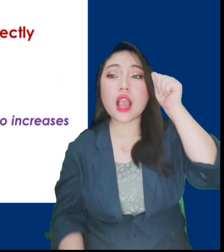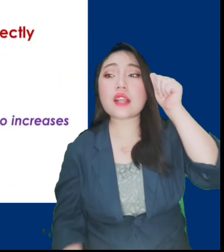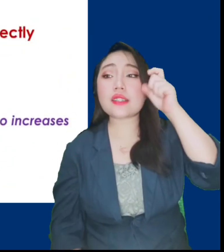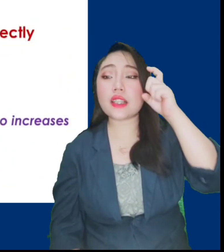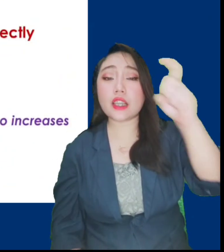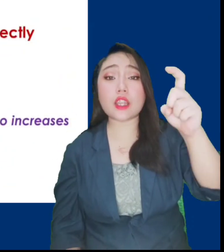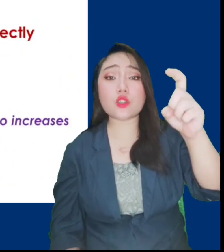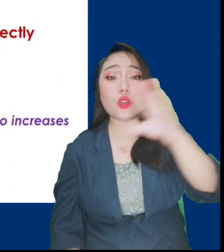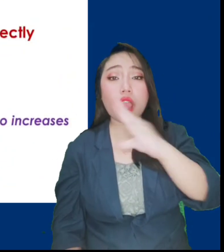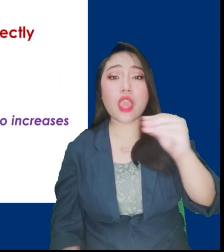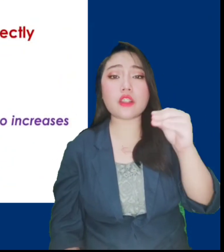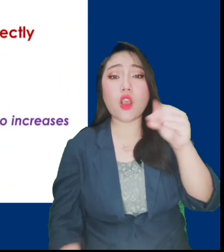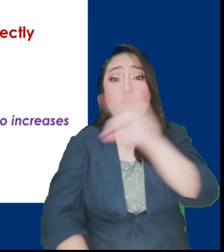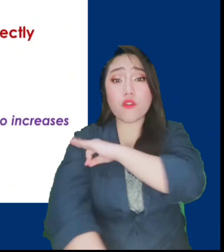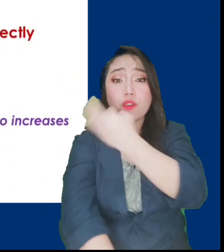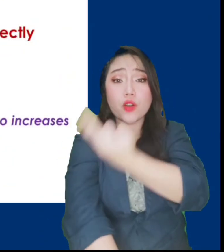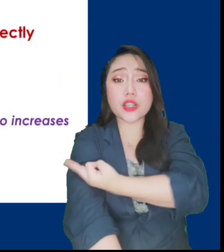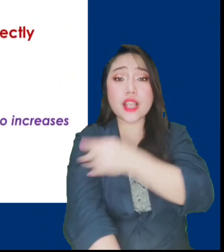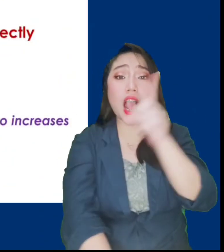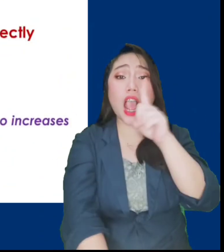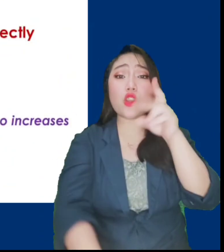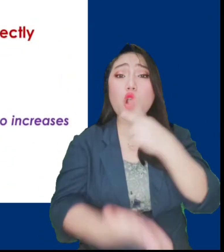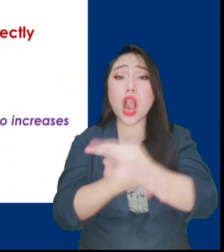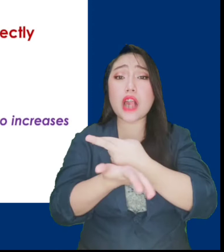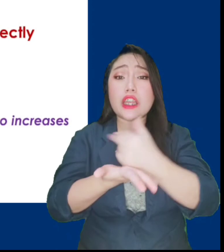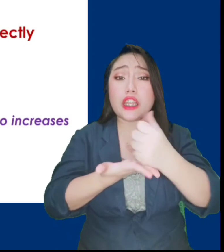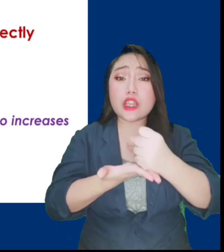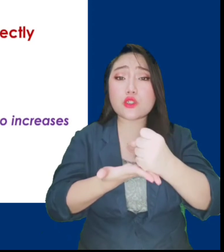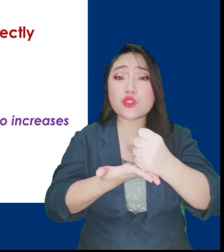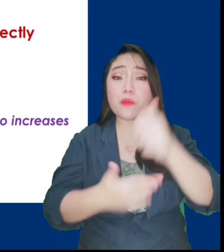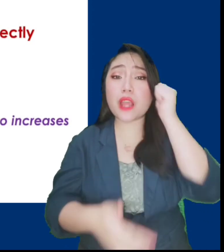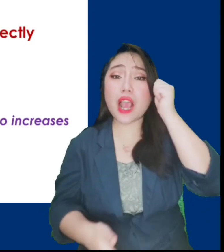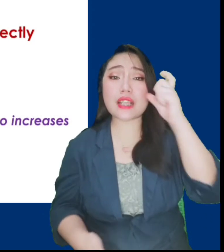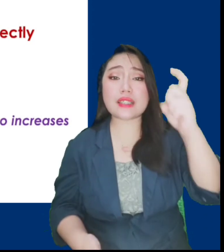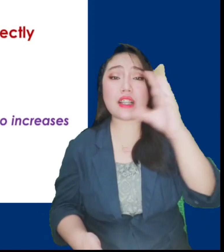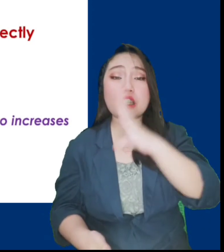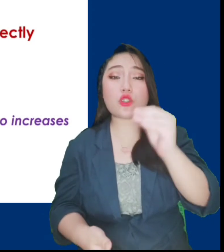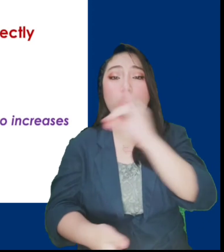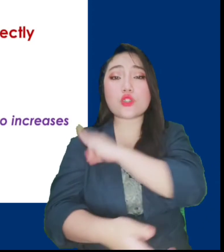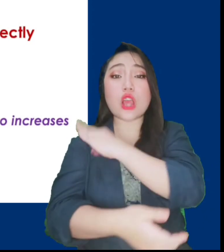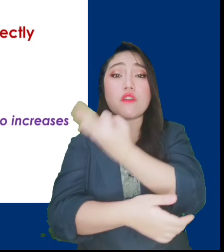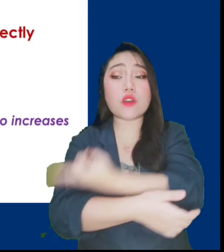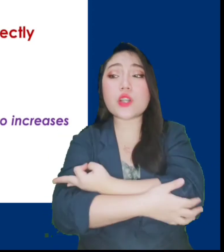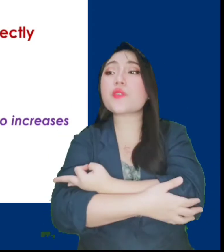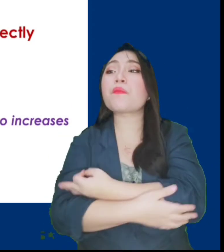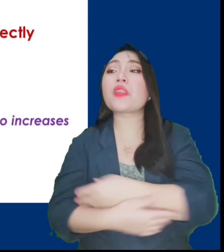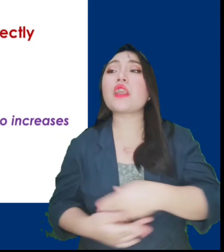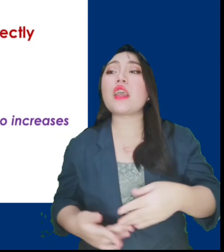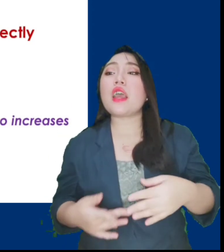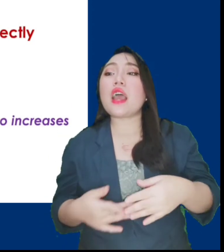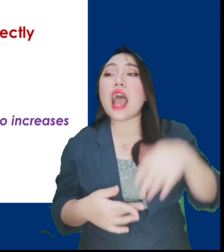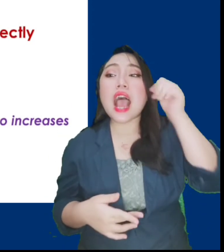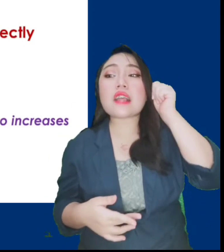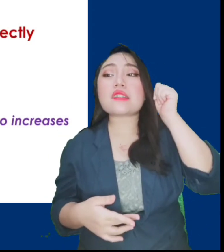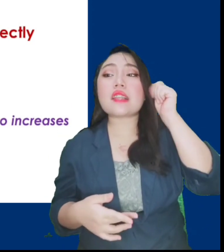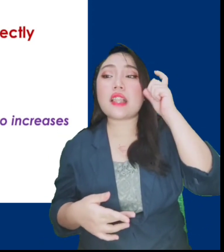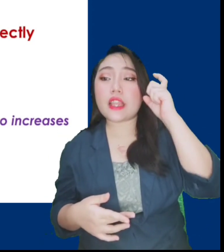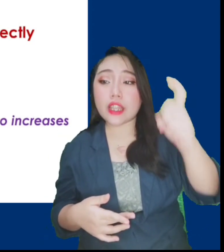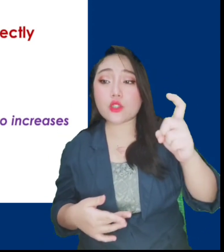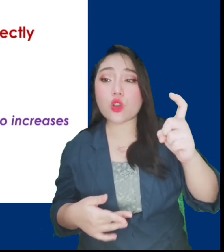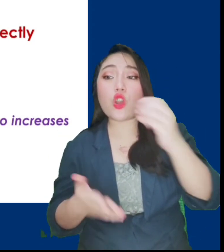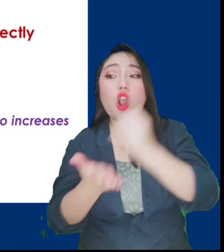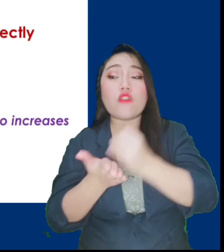Then what does it mean? Acceleration and force, the relationship between acceleration